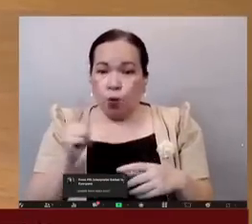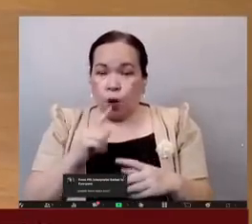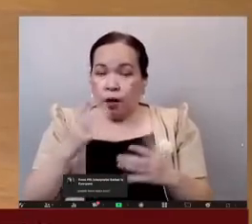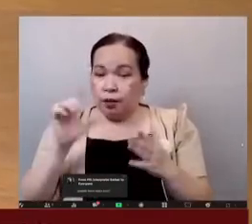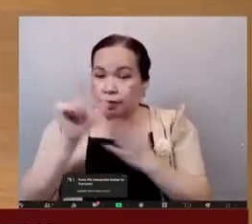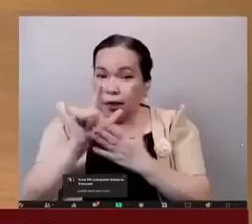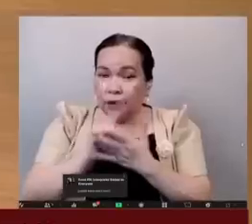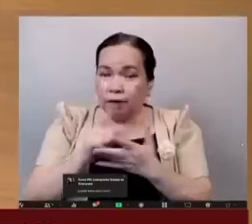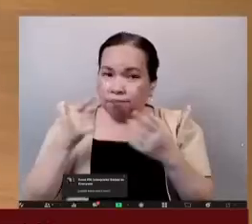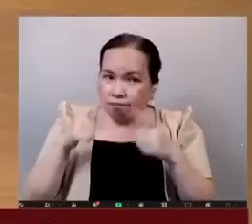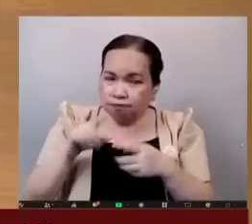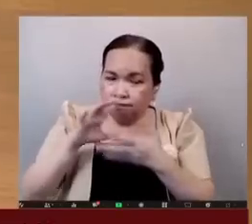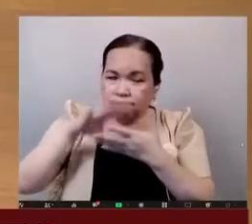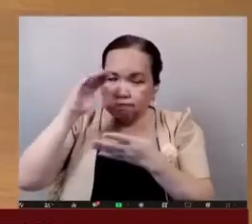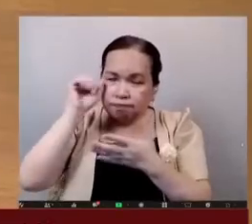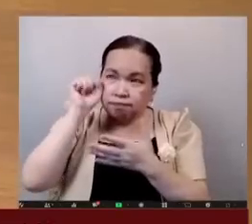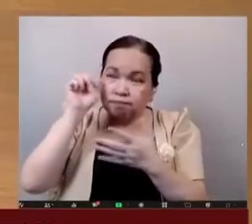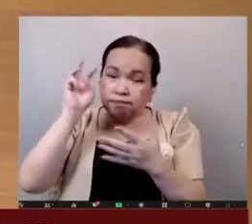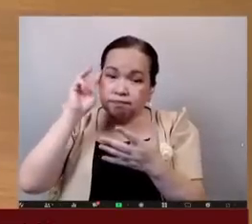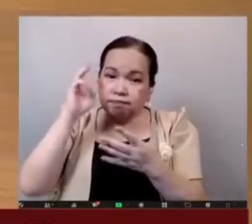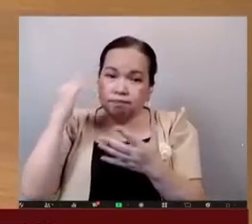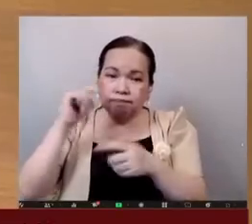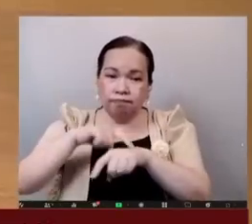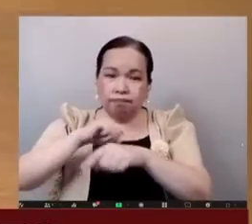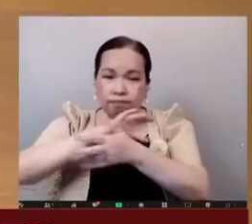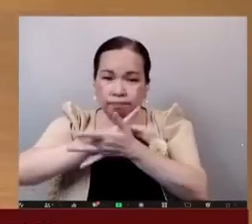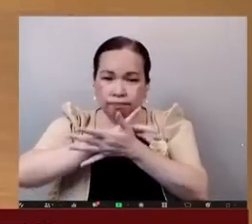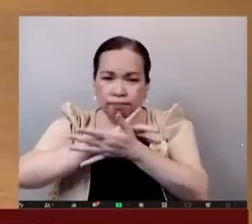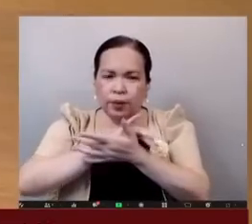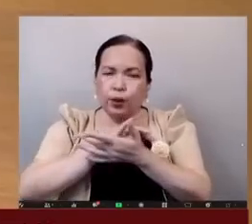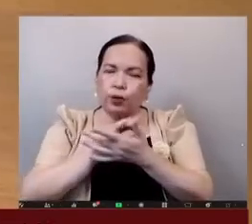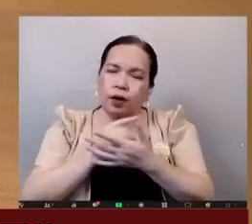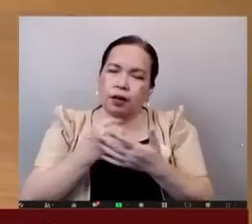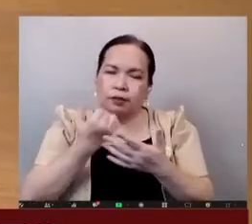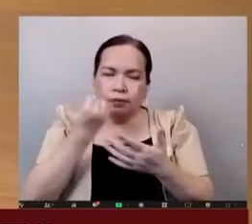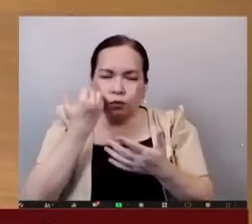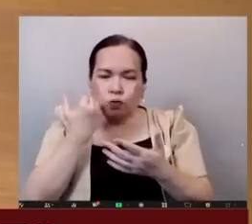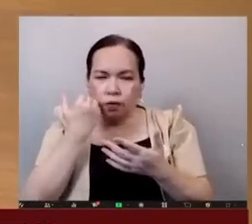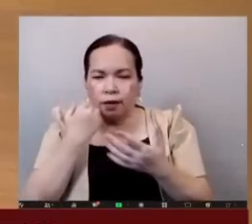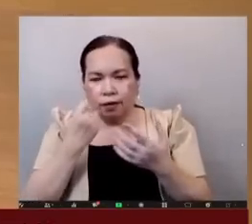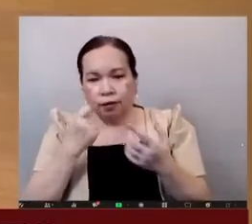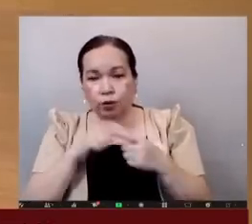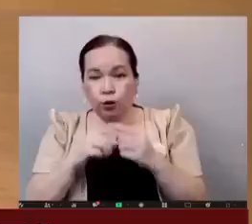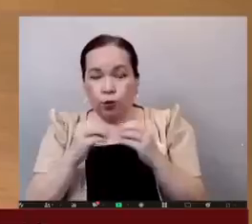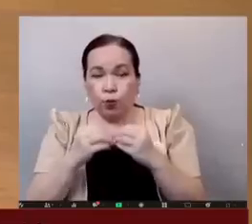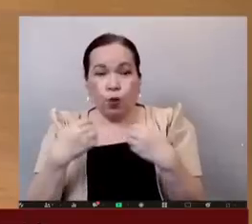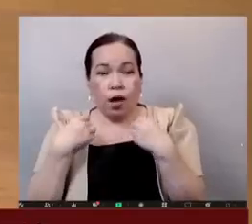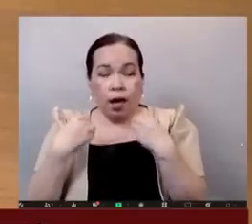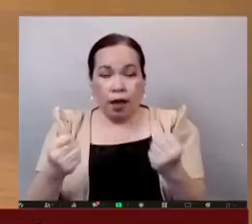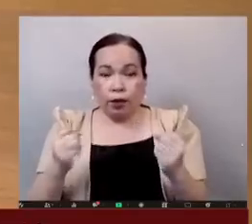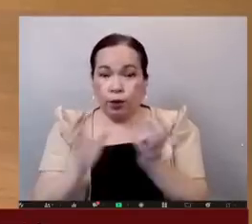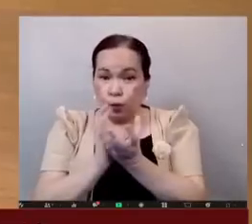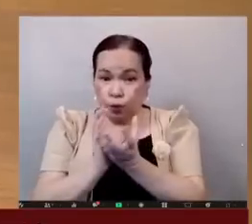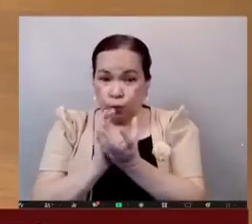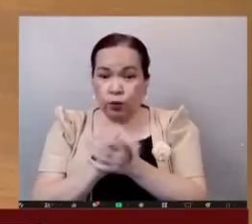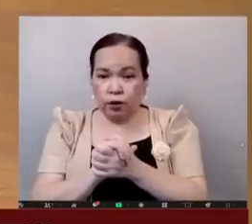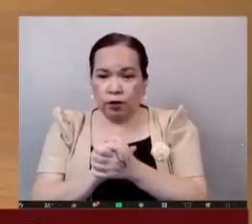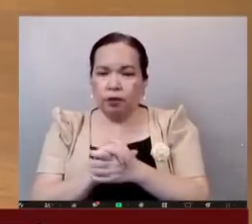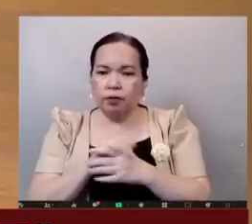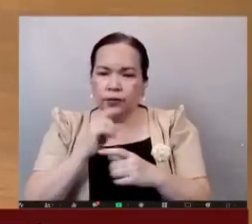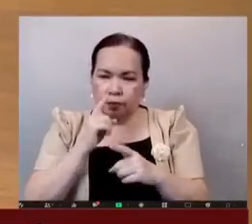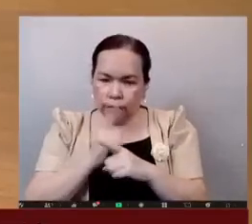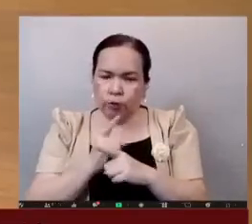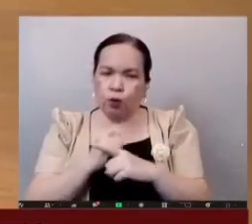pandemic and addressing the weaknesses that it has exposed. Healthier communities and lifestyles are our